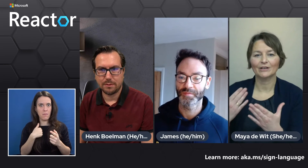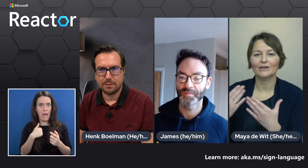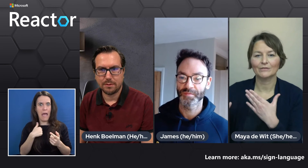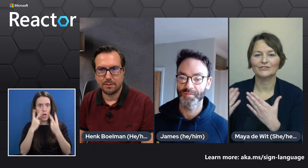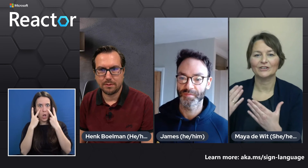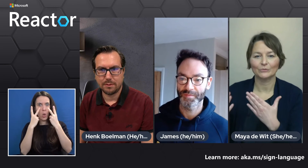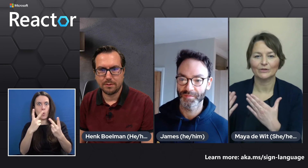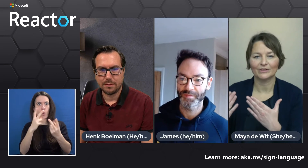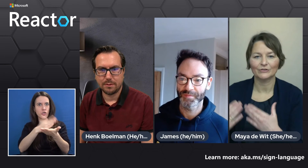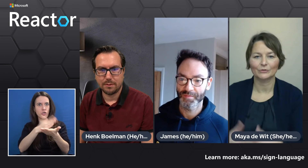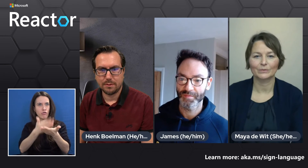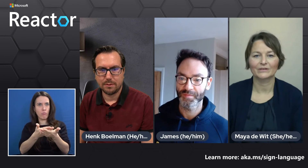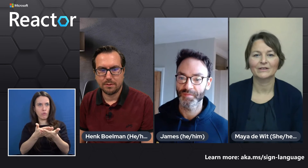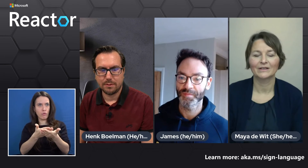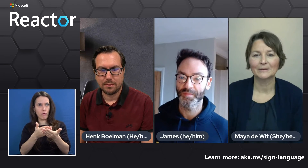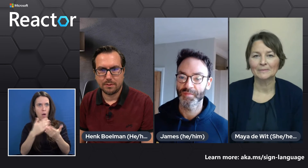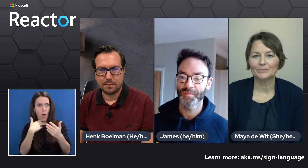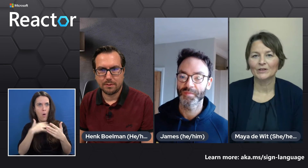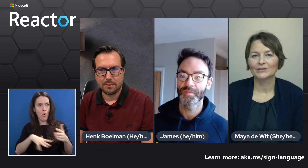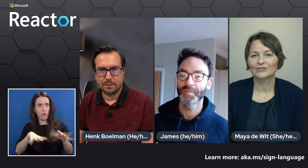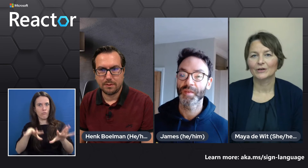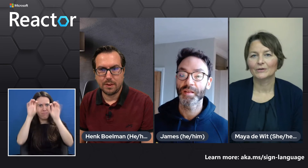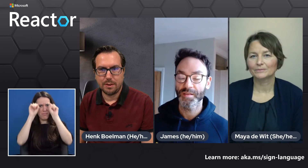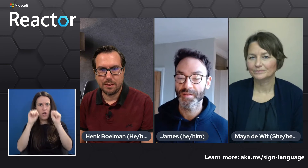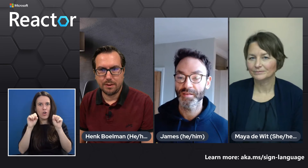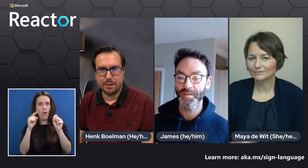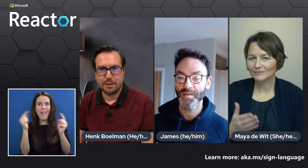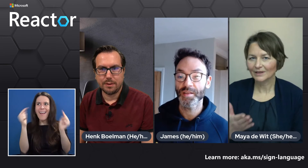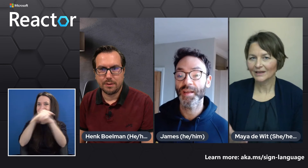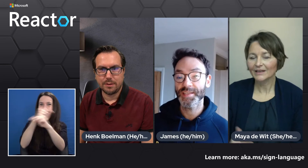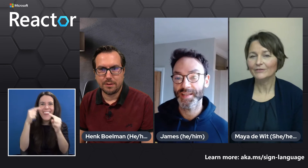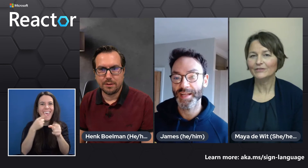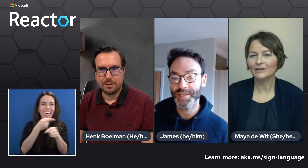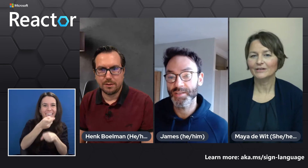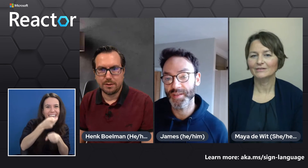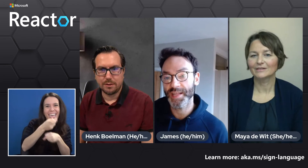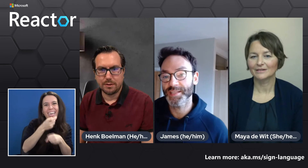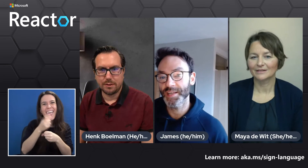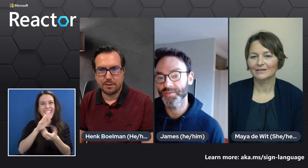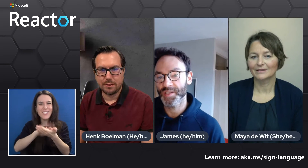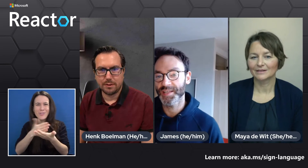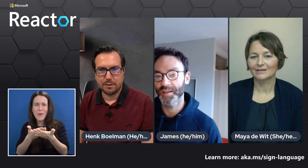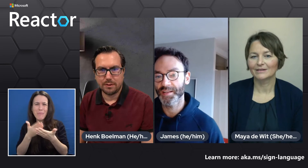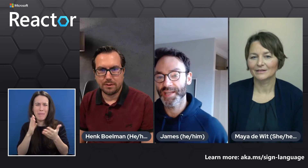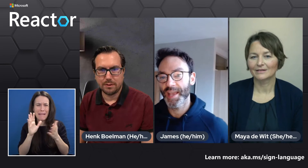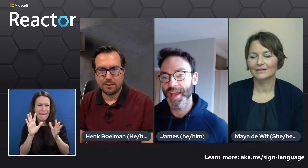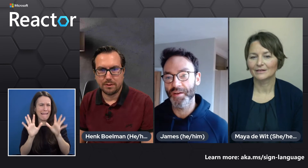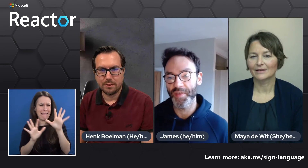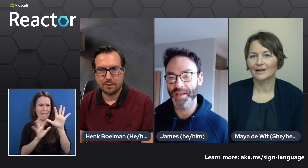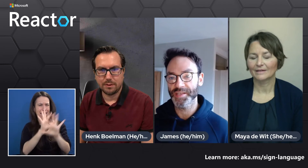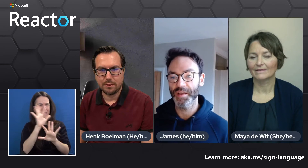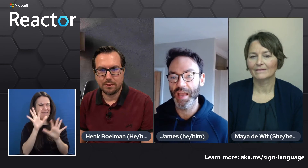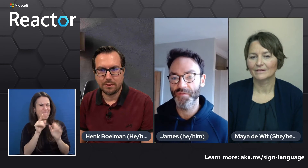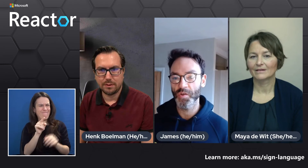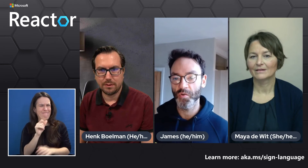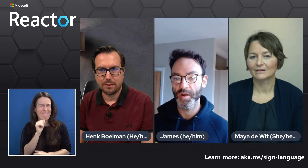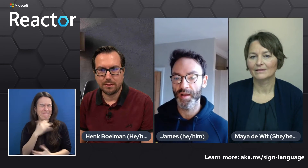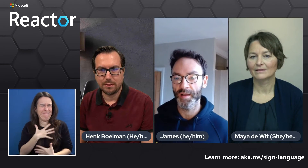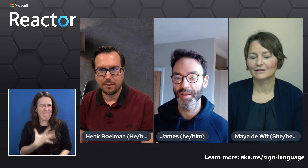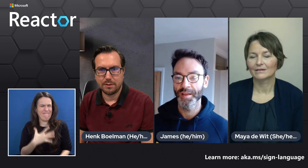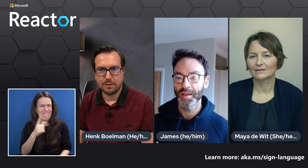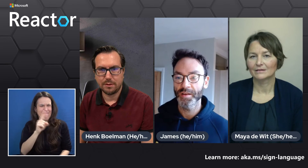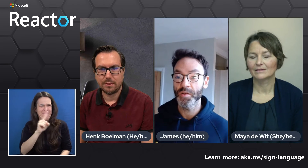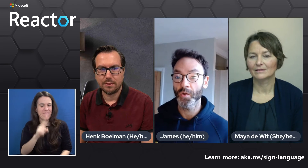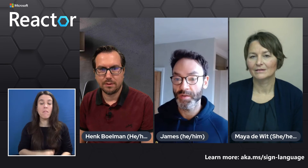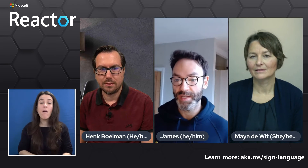having a conversation with the interpreter. So that's an interesting takeout. Then, if you're